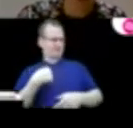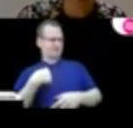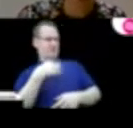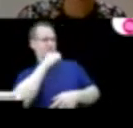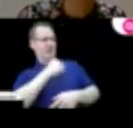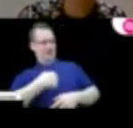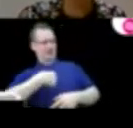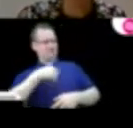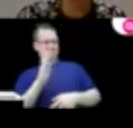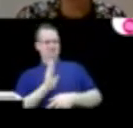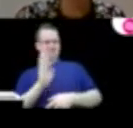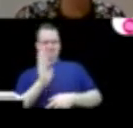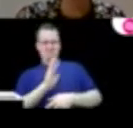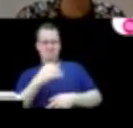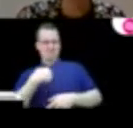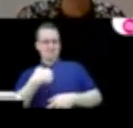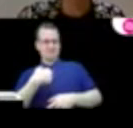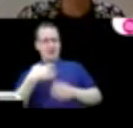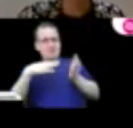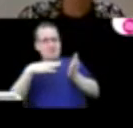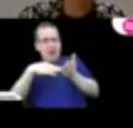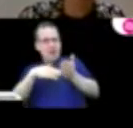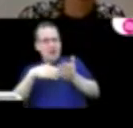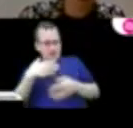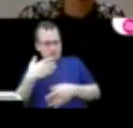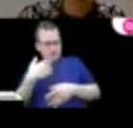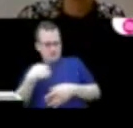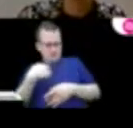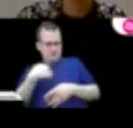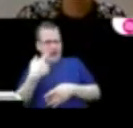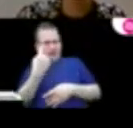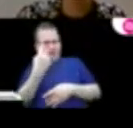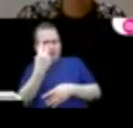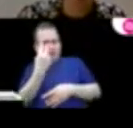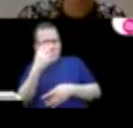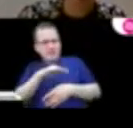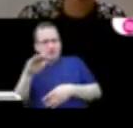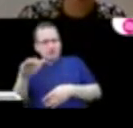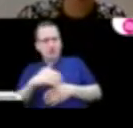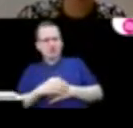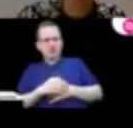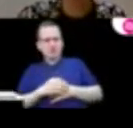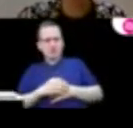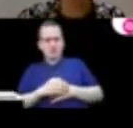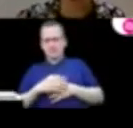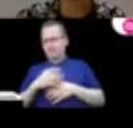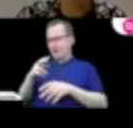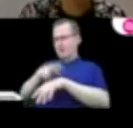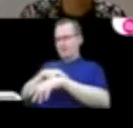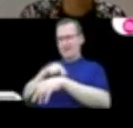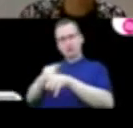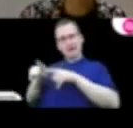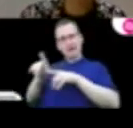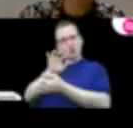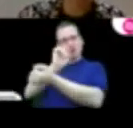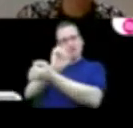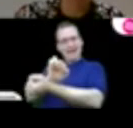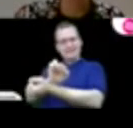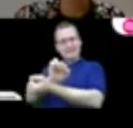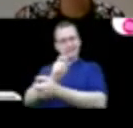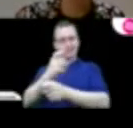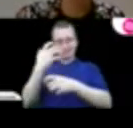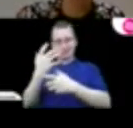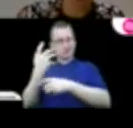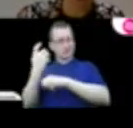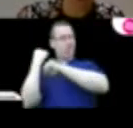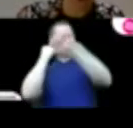And she's saying that she was the mother of two children. And when the policeman tried to arrest her, she hit out